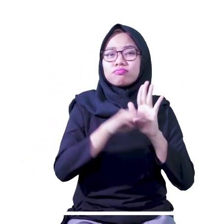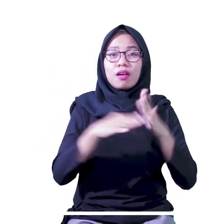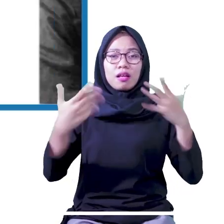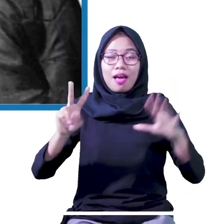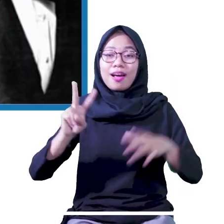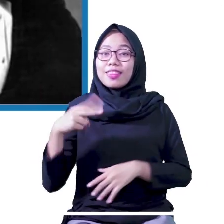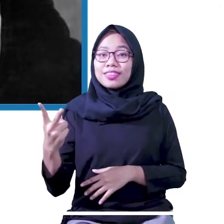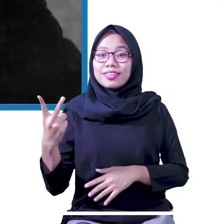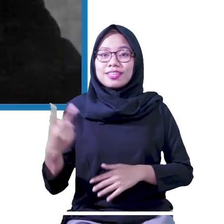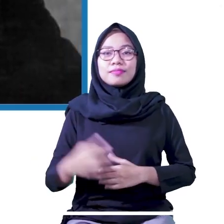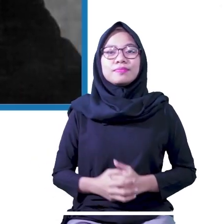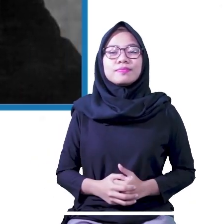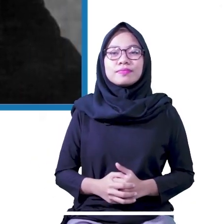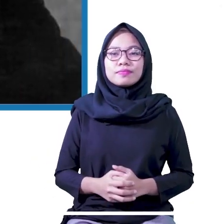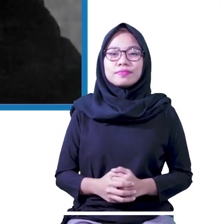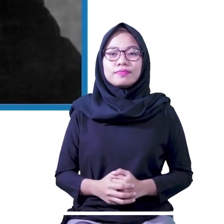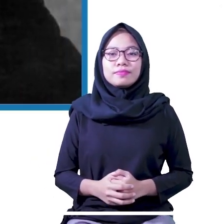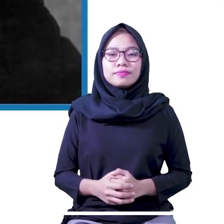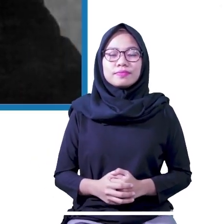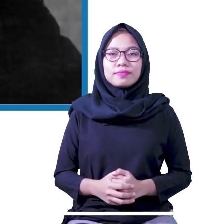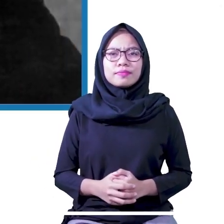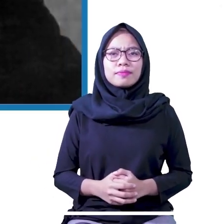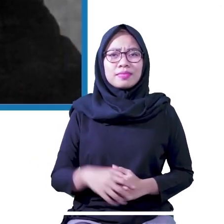remove-restore method.